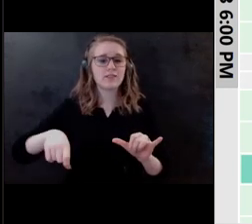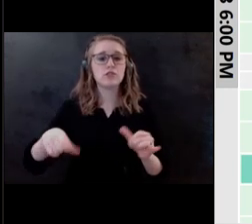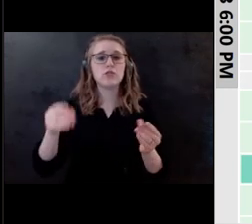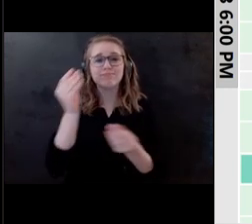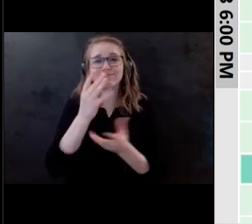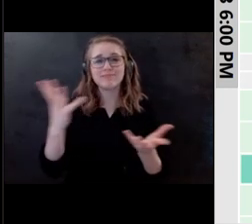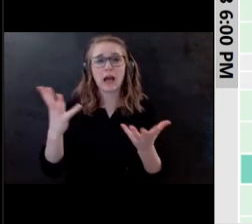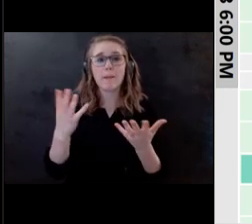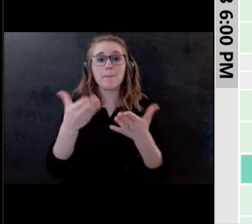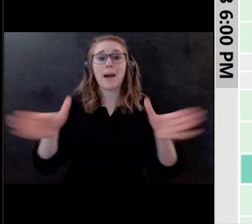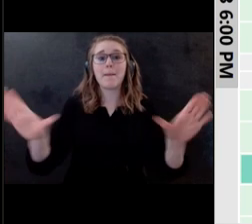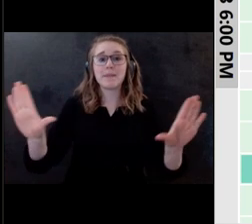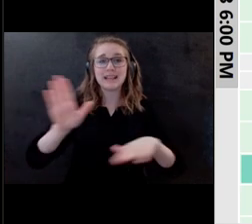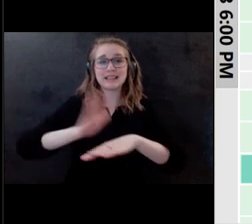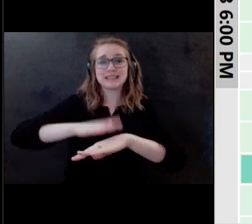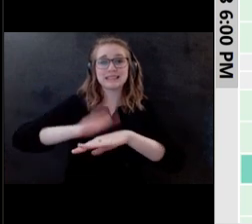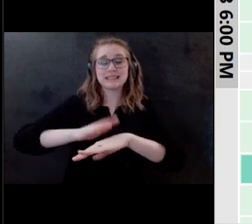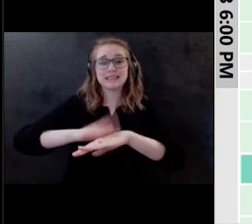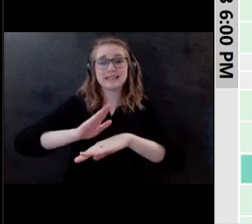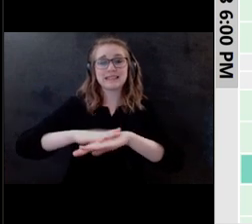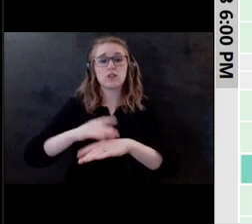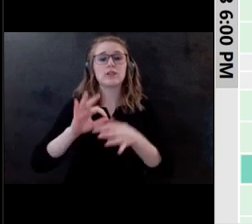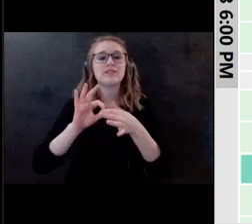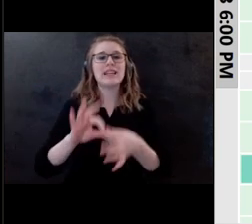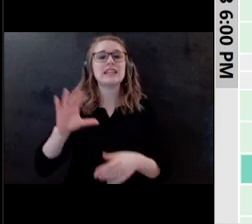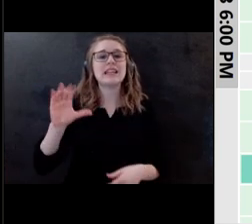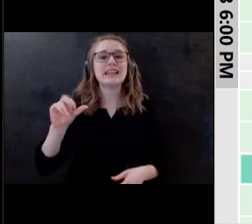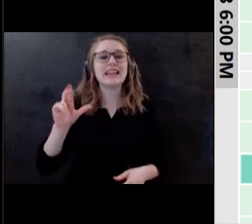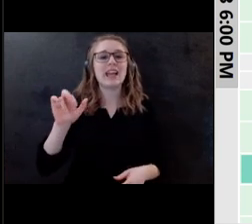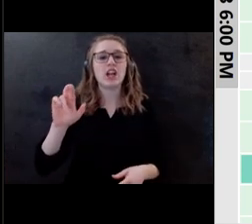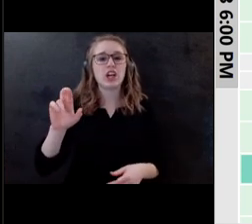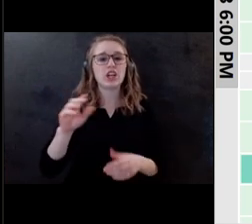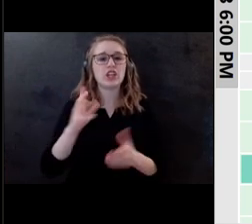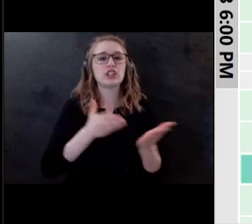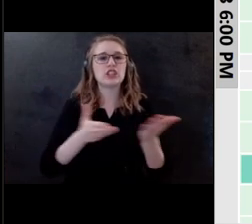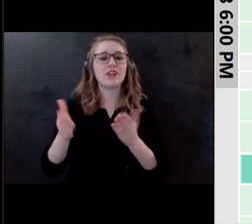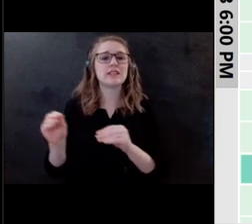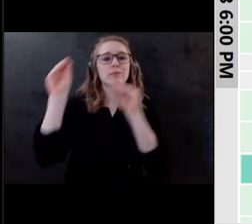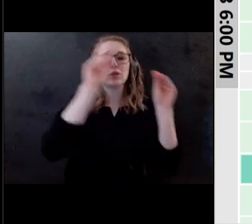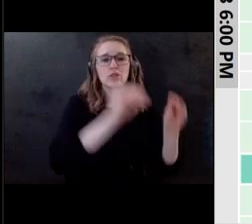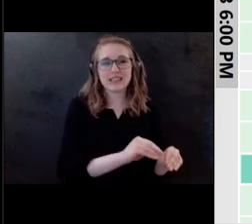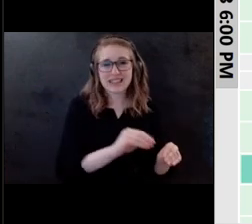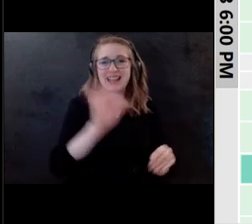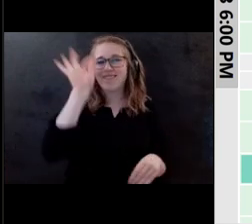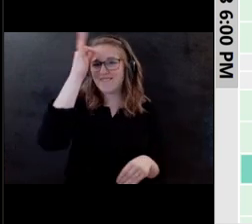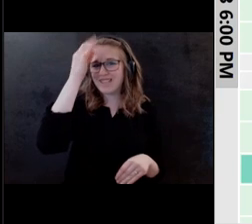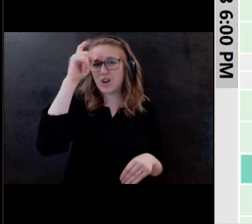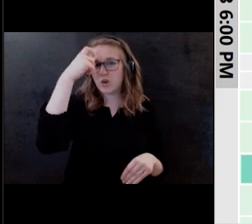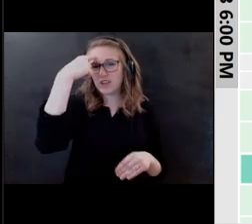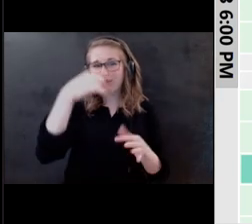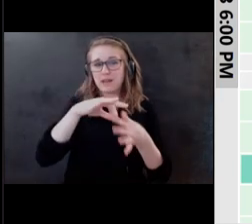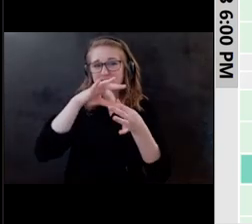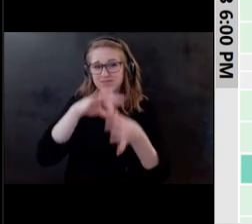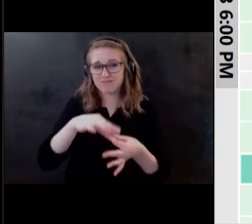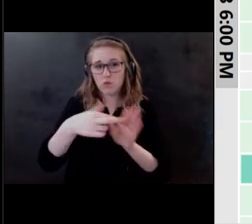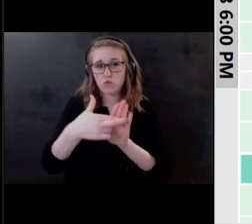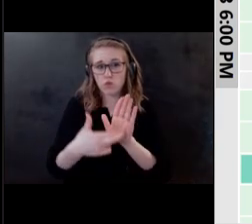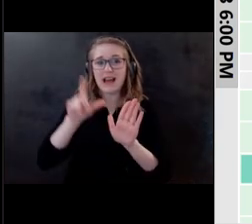notices to the public about their carrier service being relocated elsewhere. So they have federal regulations that they need to do.